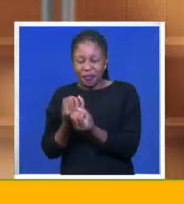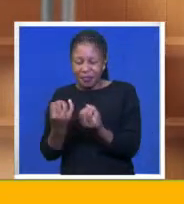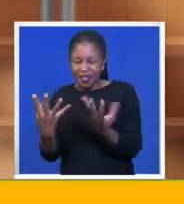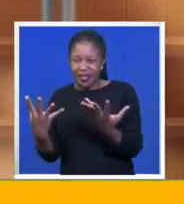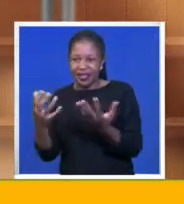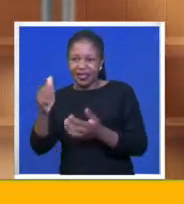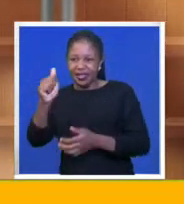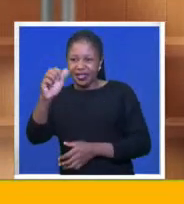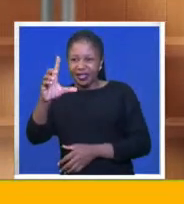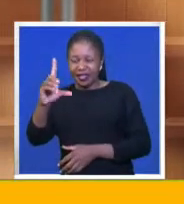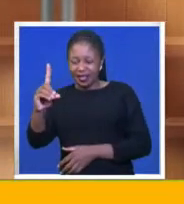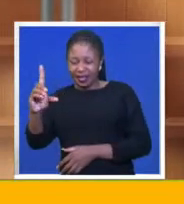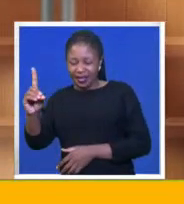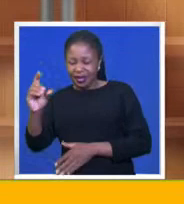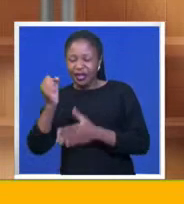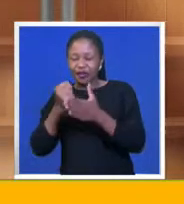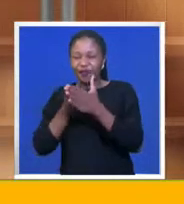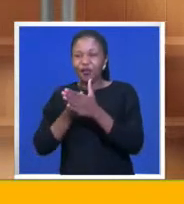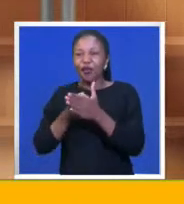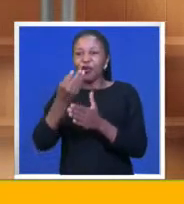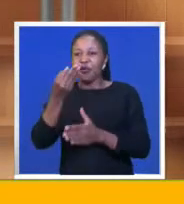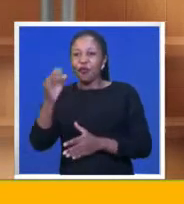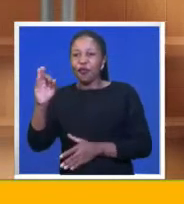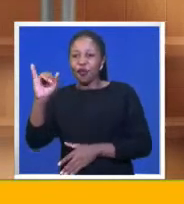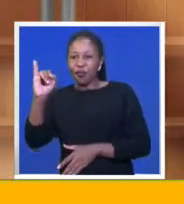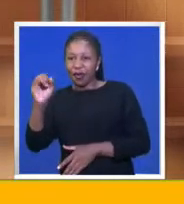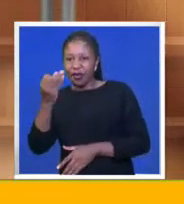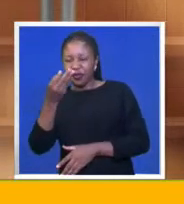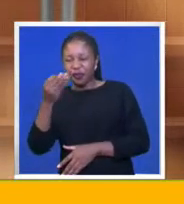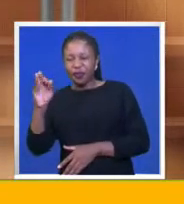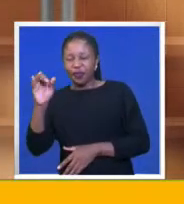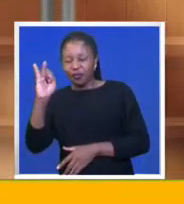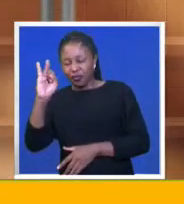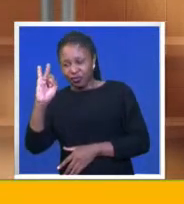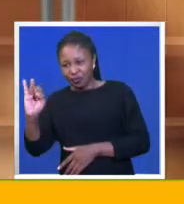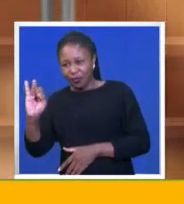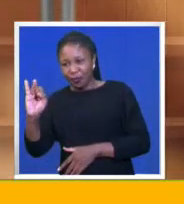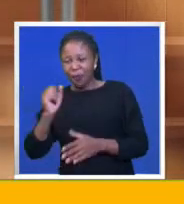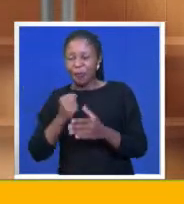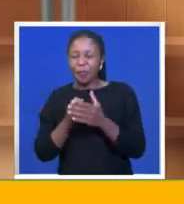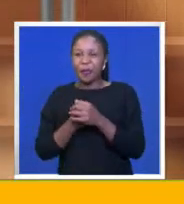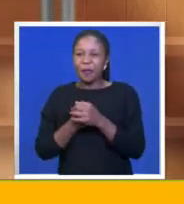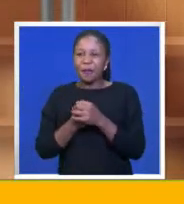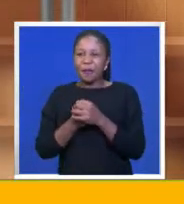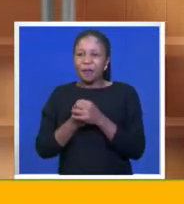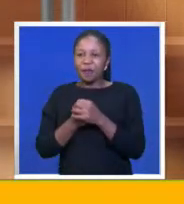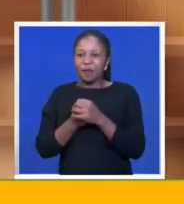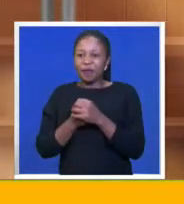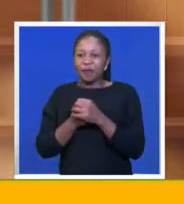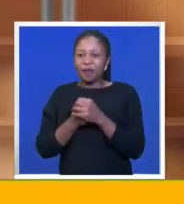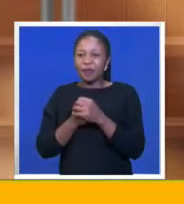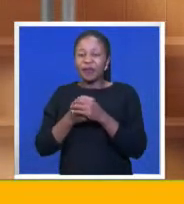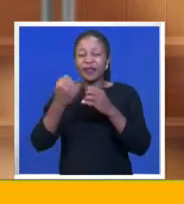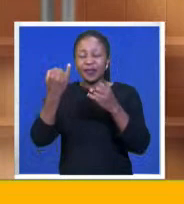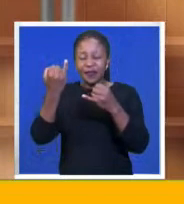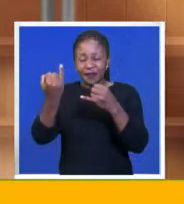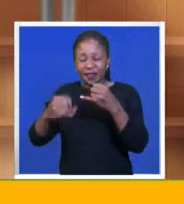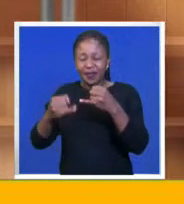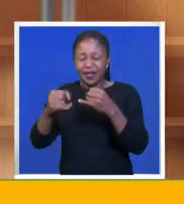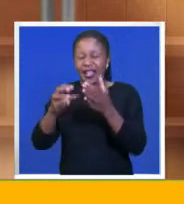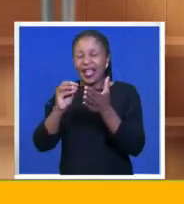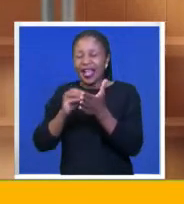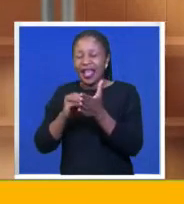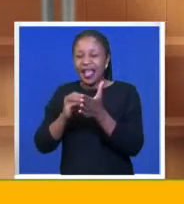for the Form 1s and 2s. From 4 p.m. until 4:30 p.m. is English language for